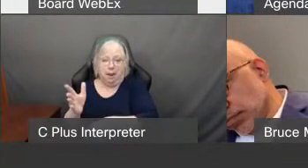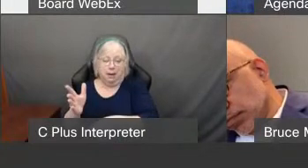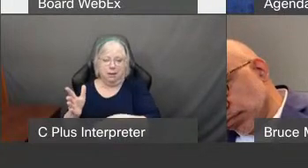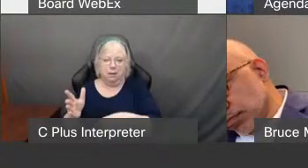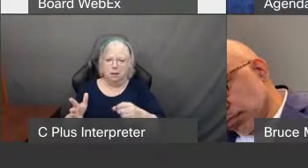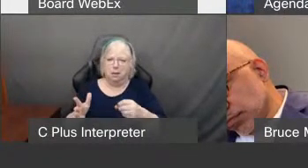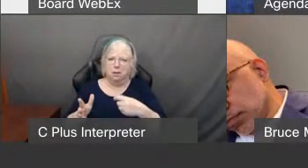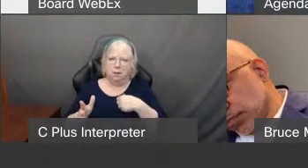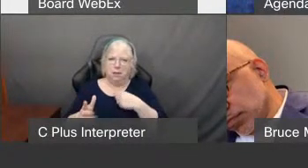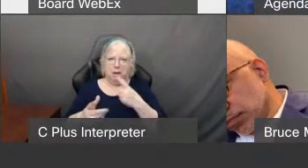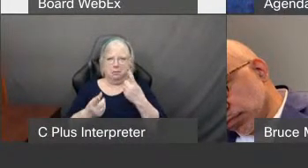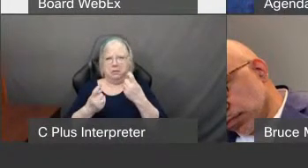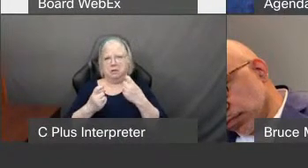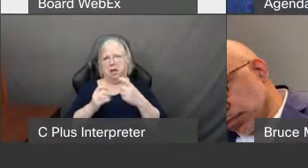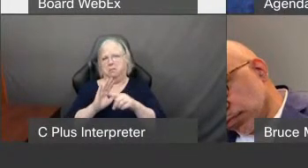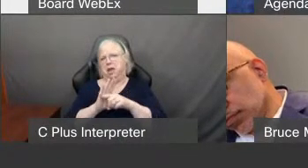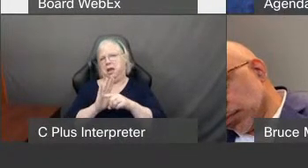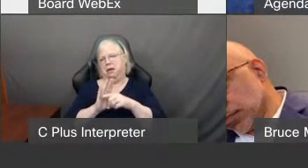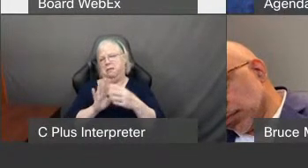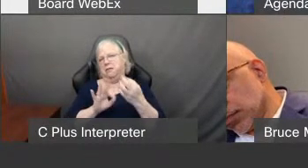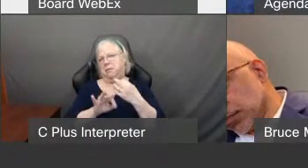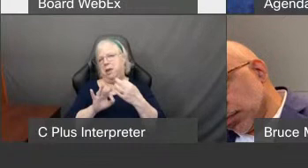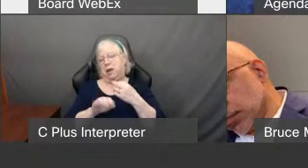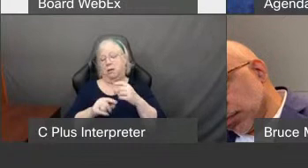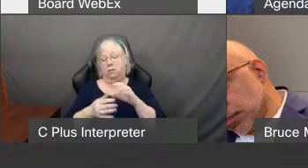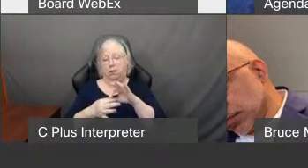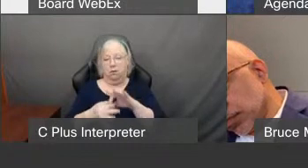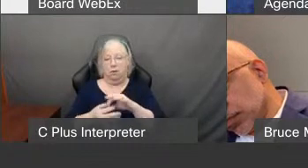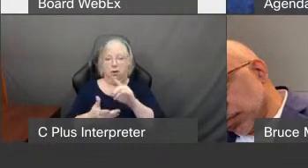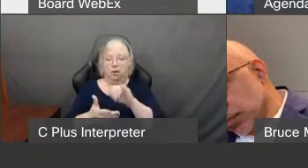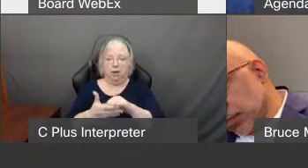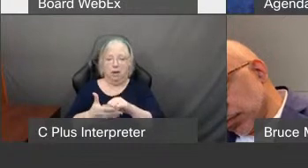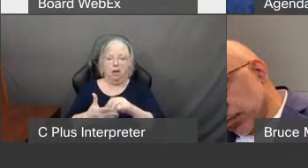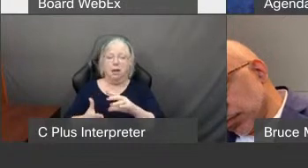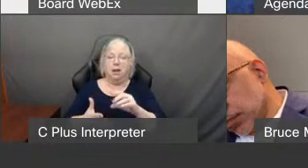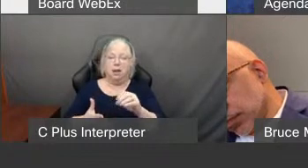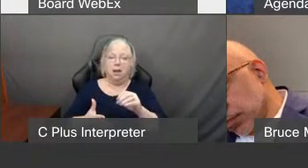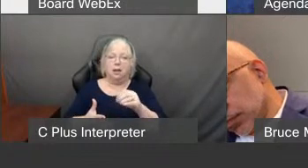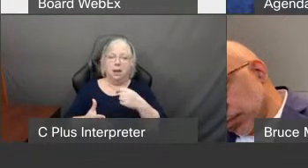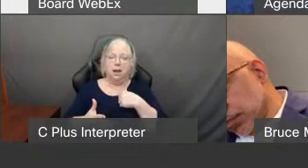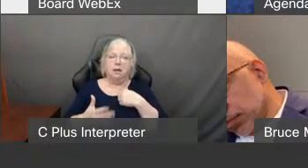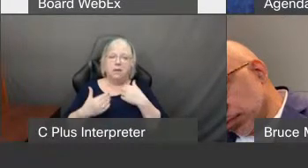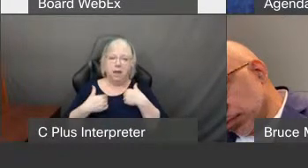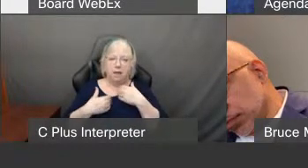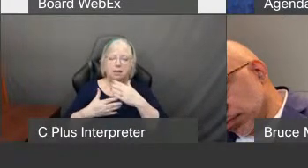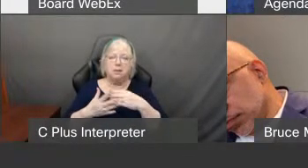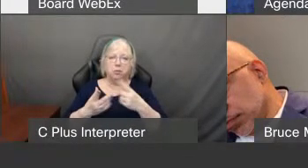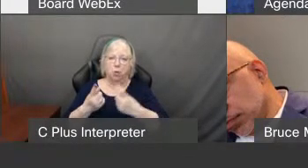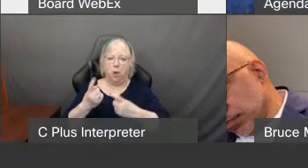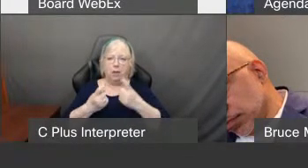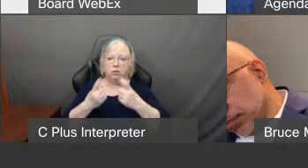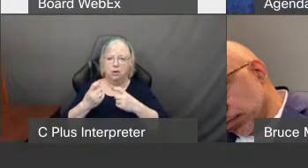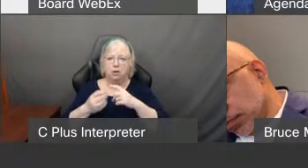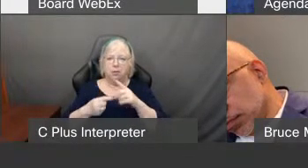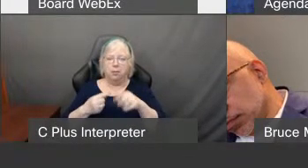I'm getting a lot of negative feedback with regards to that. And I've had some questions